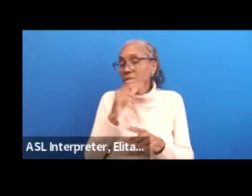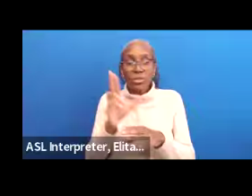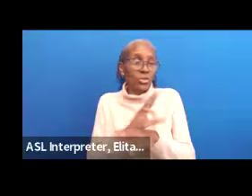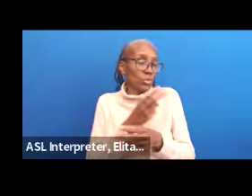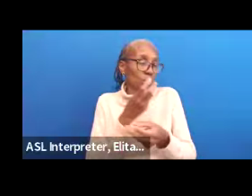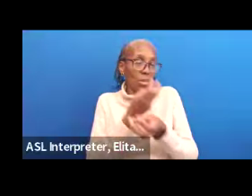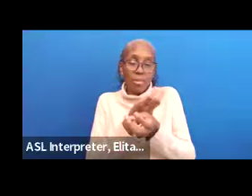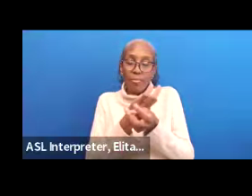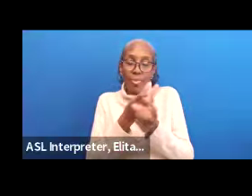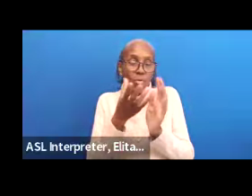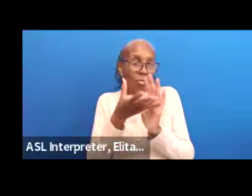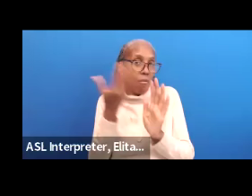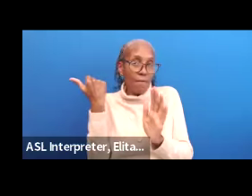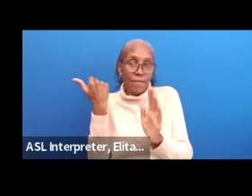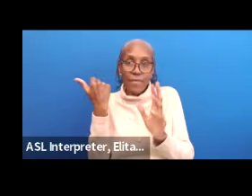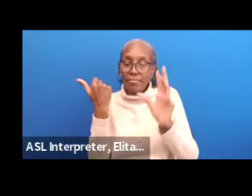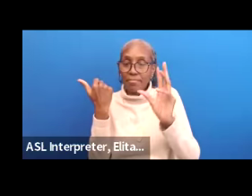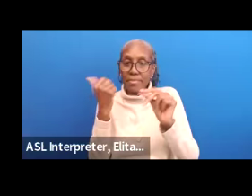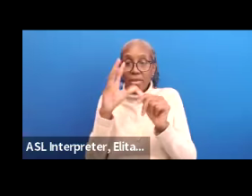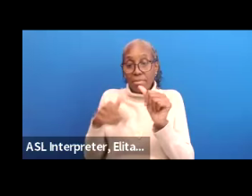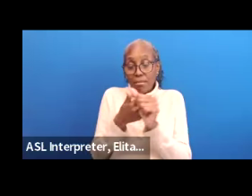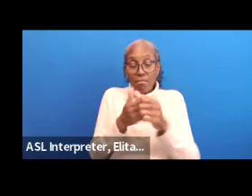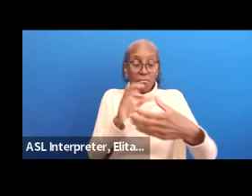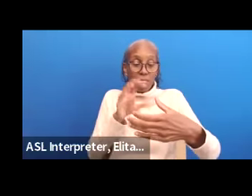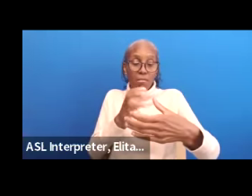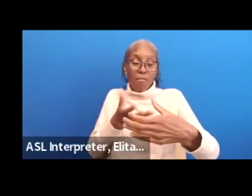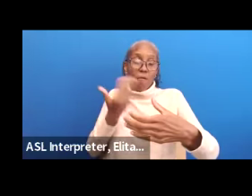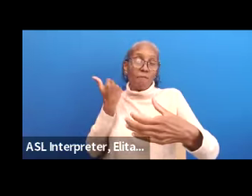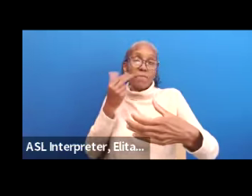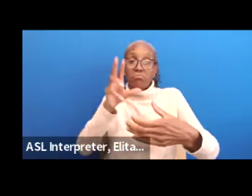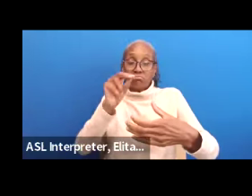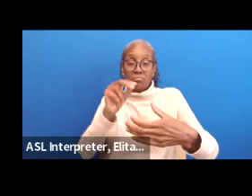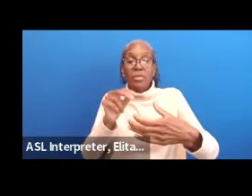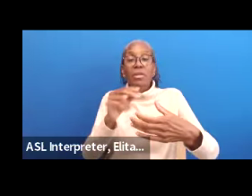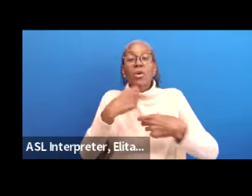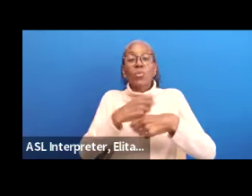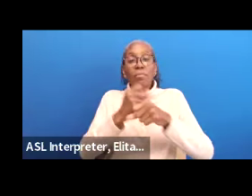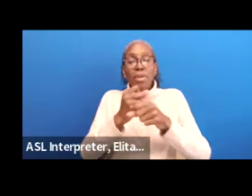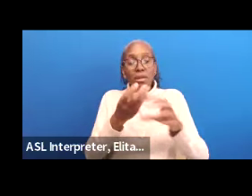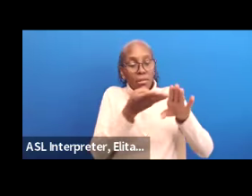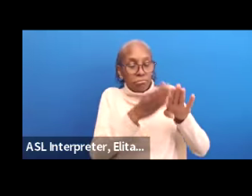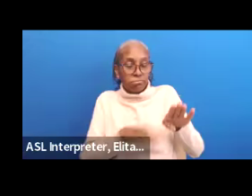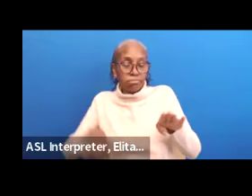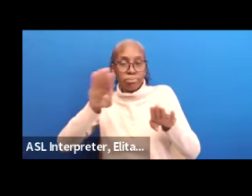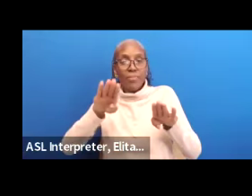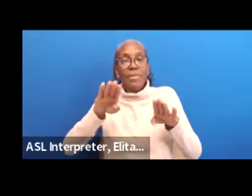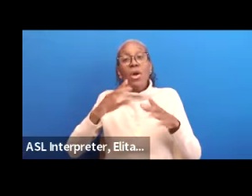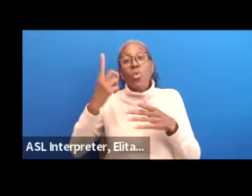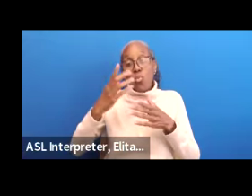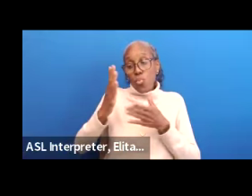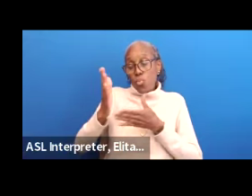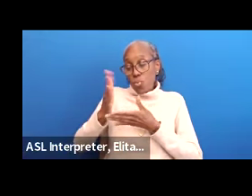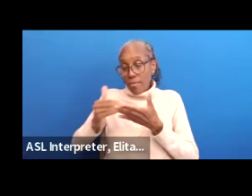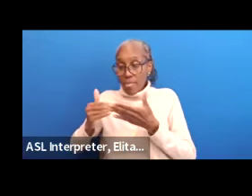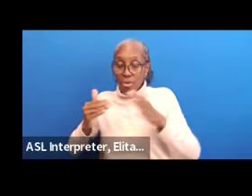bone off of the back of the spine, we create a trough on one side and a bone hinge on